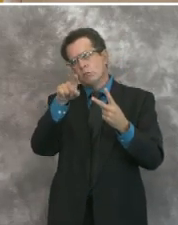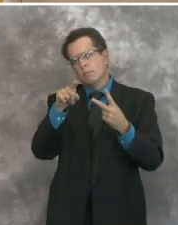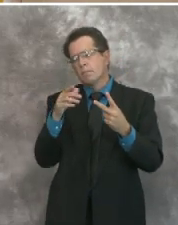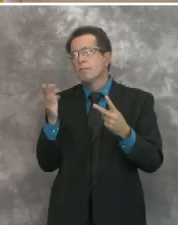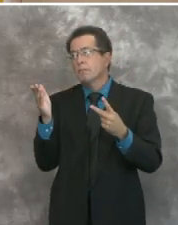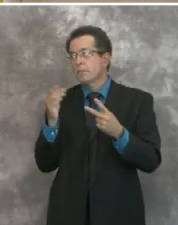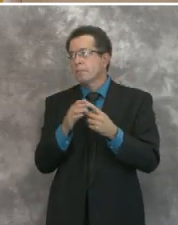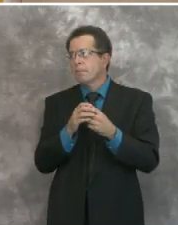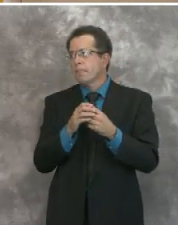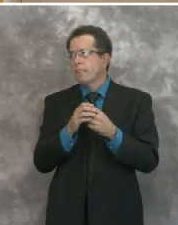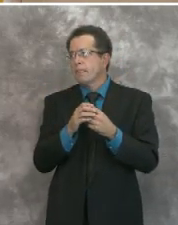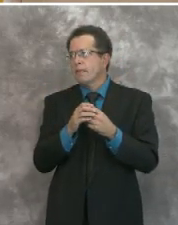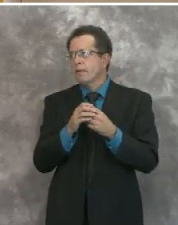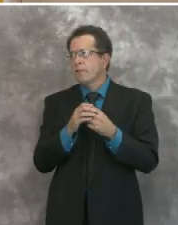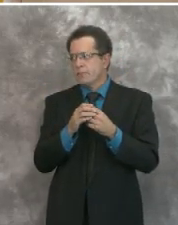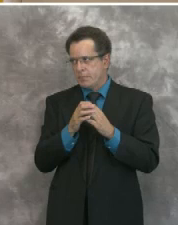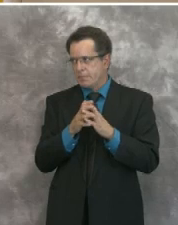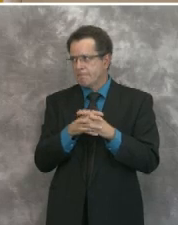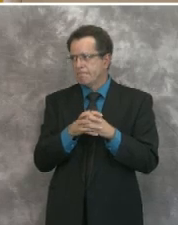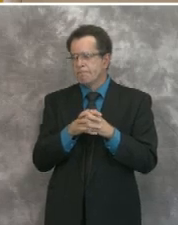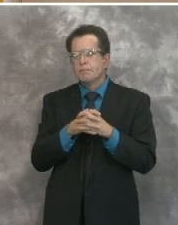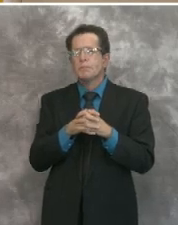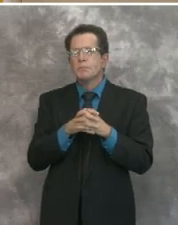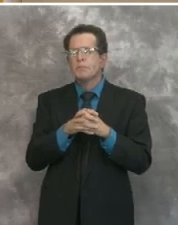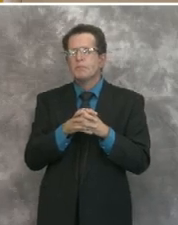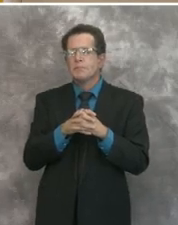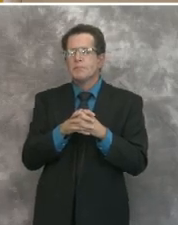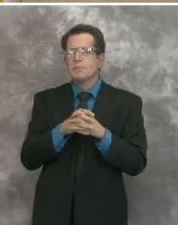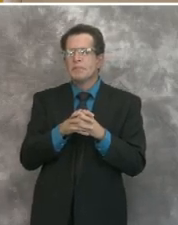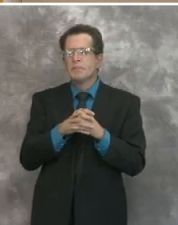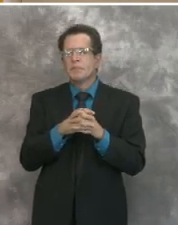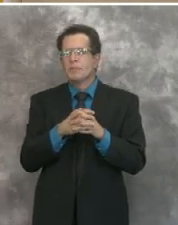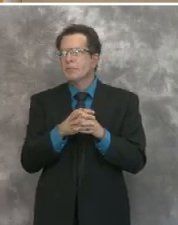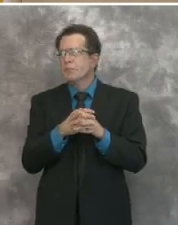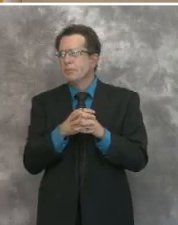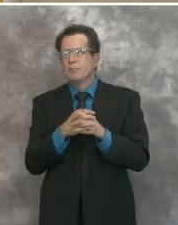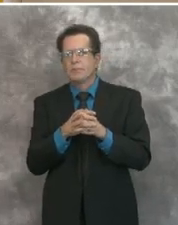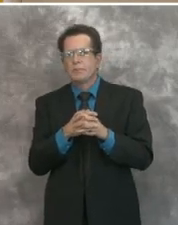I popped out of that text already. Let's see.